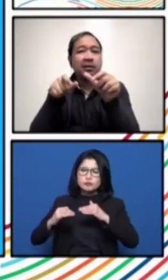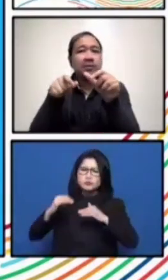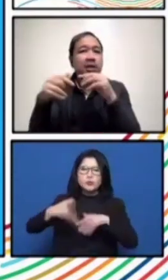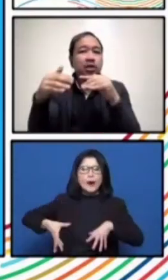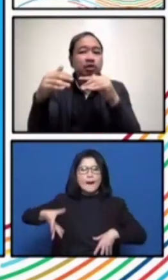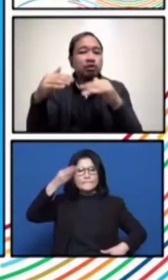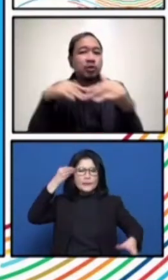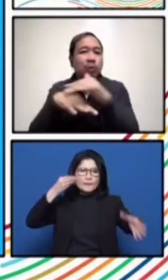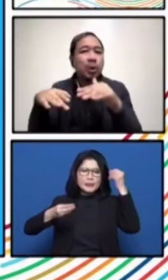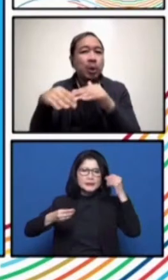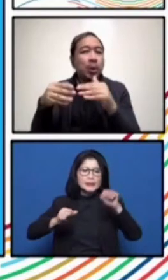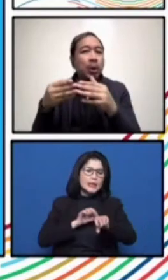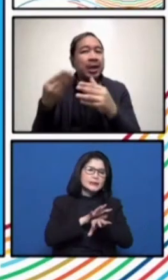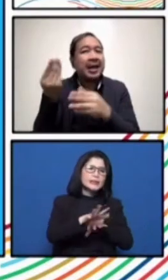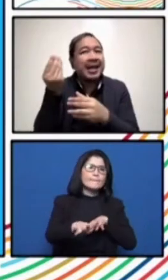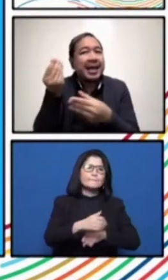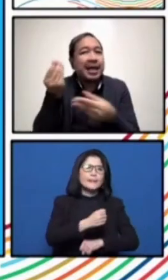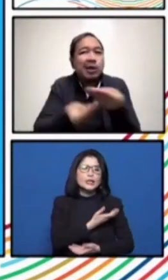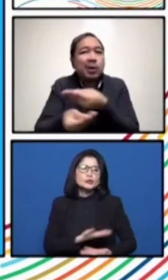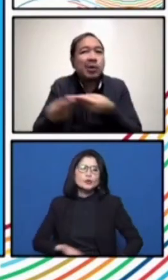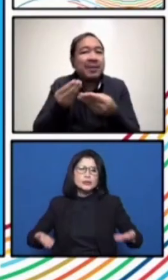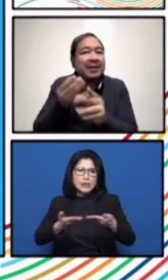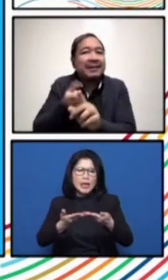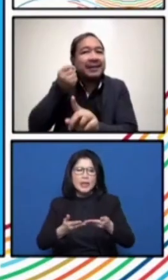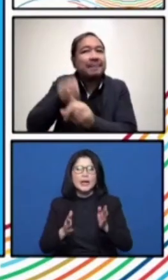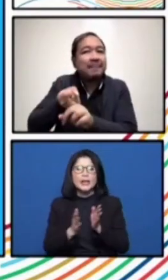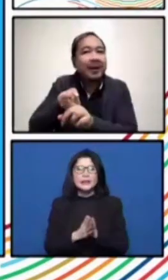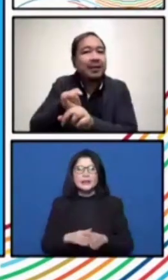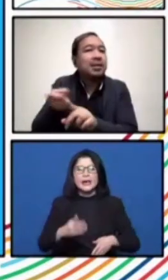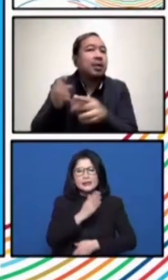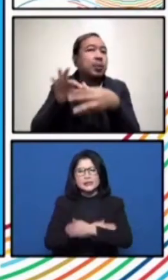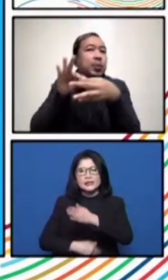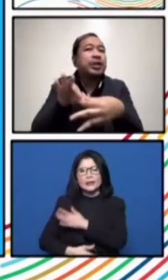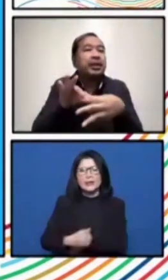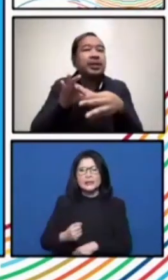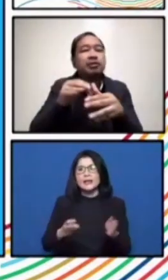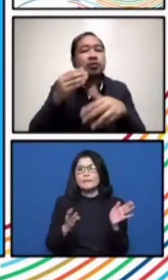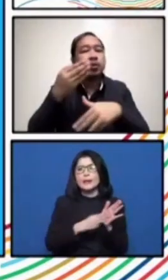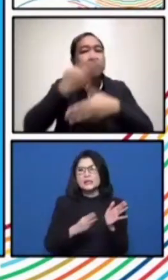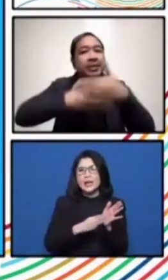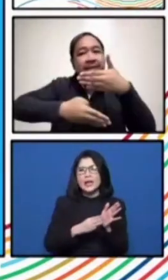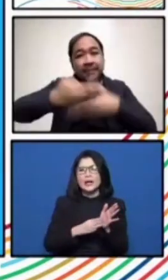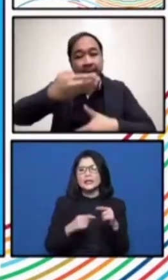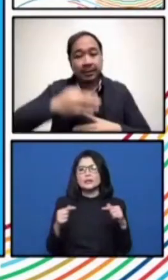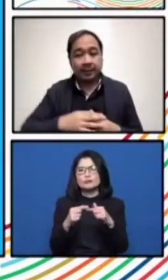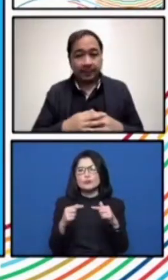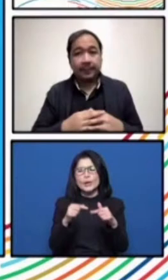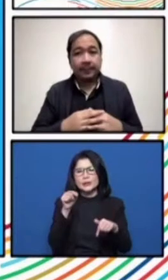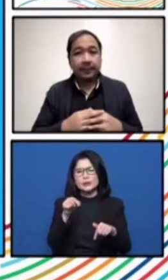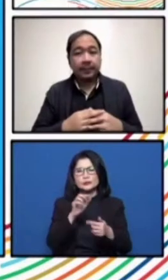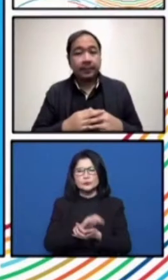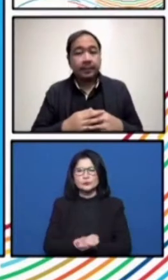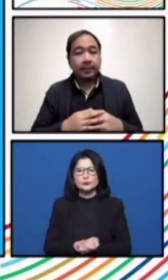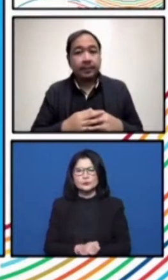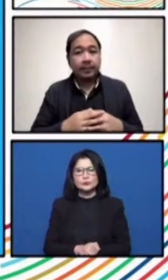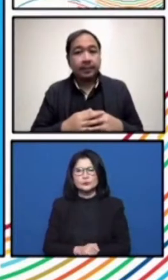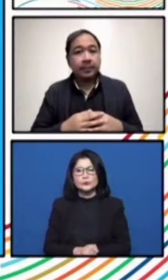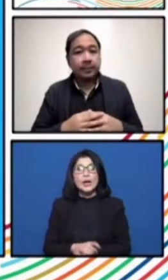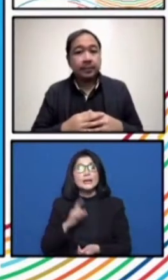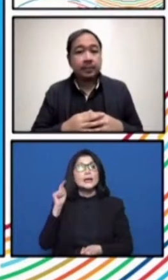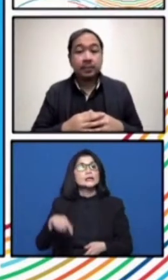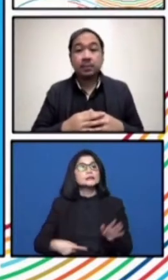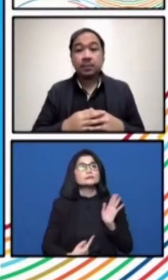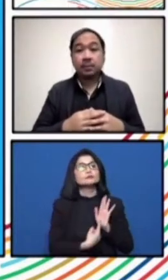cost and um this has implies moving away from a rational